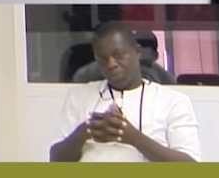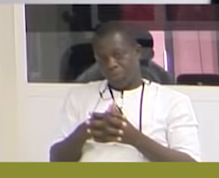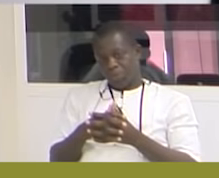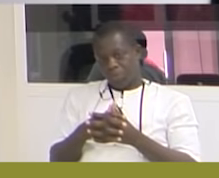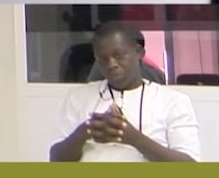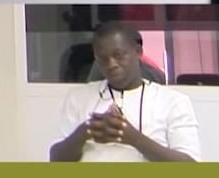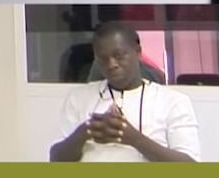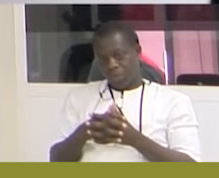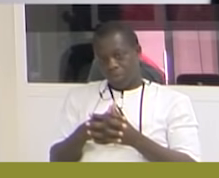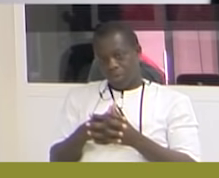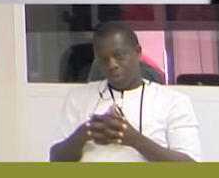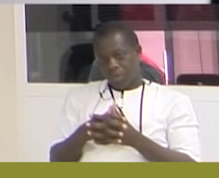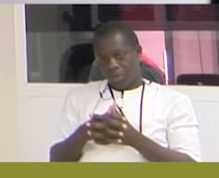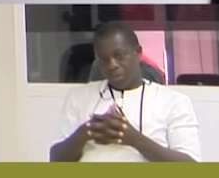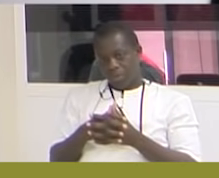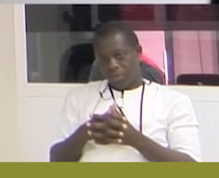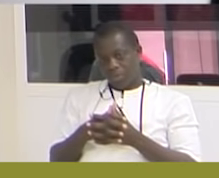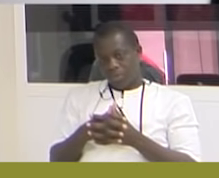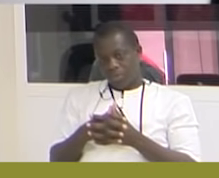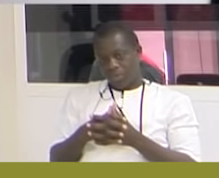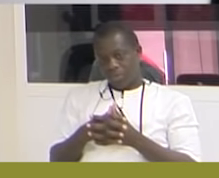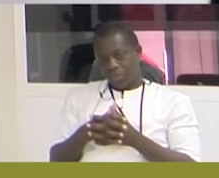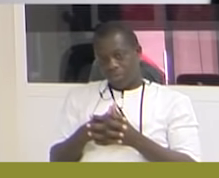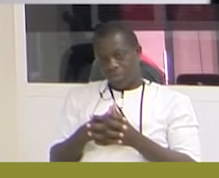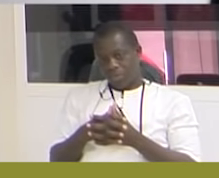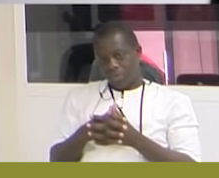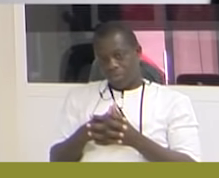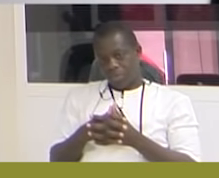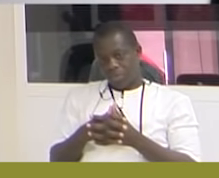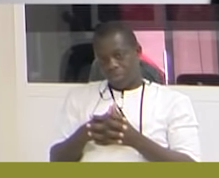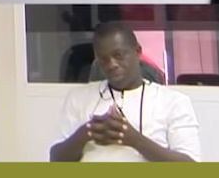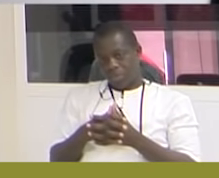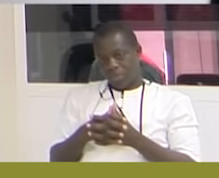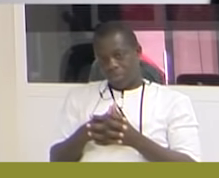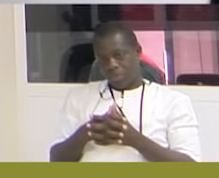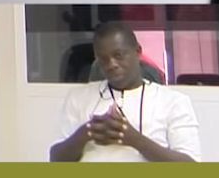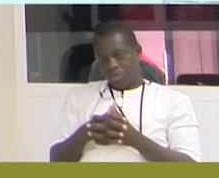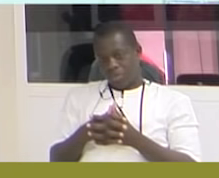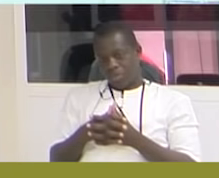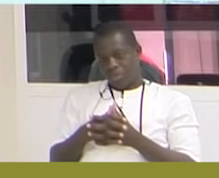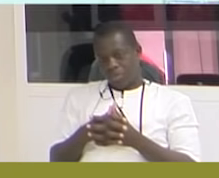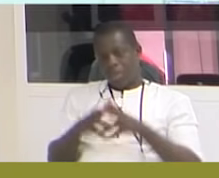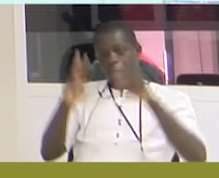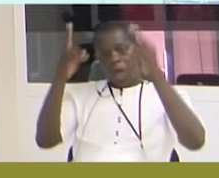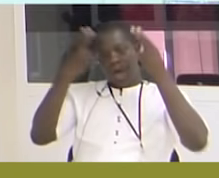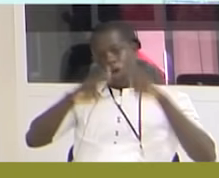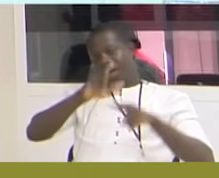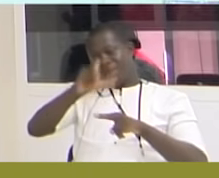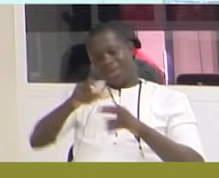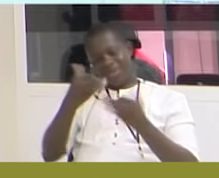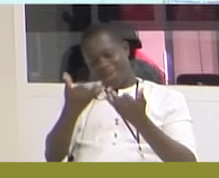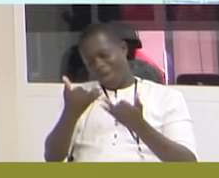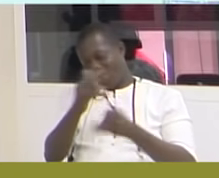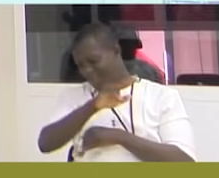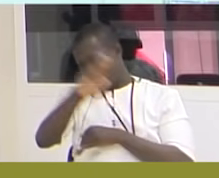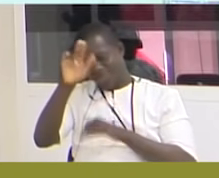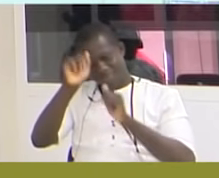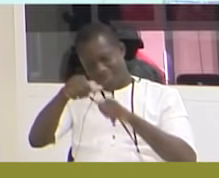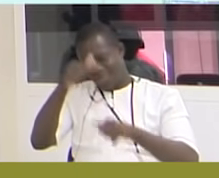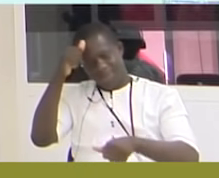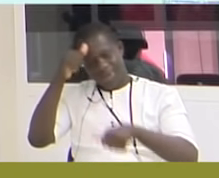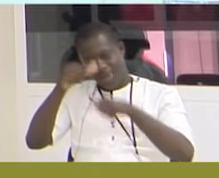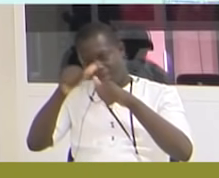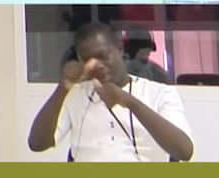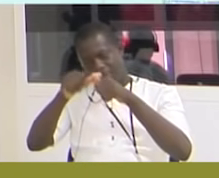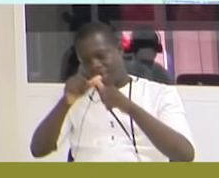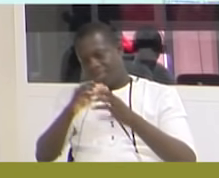fay pour sa place bi nek sajin ci soldat yi Gambia. Council legui lolou mënatuma ko fatale ko depuis bobu. Council, I cannot